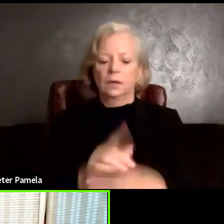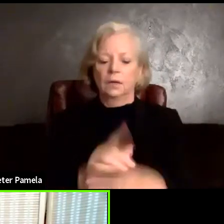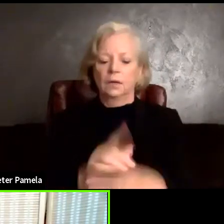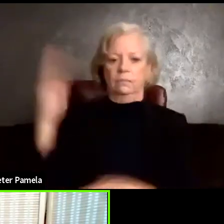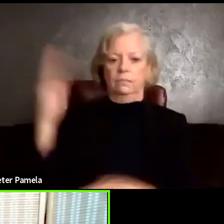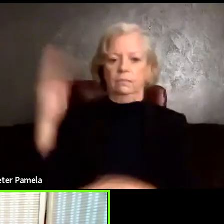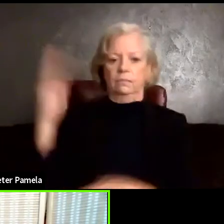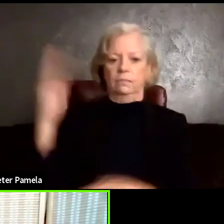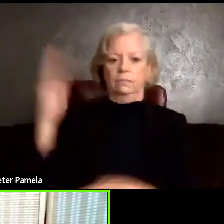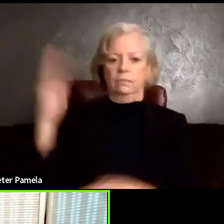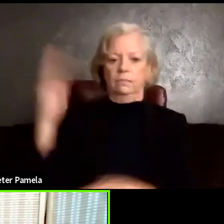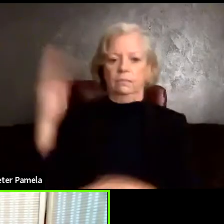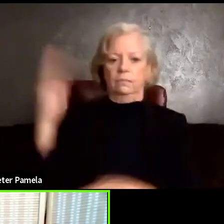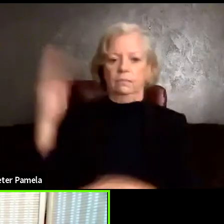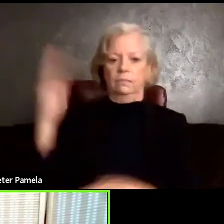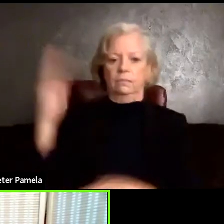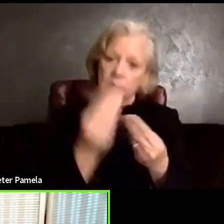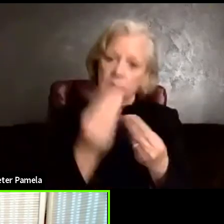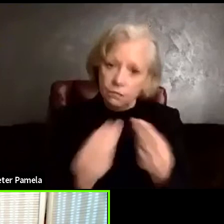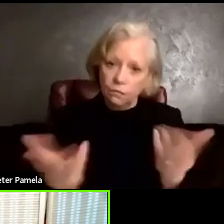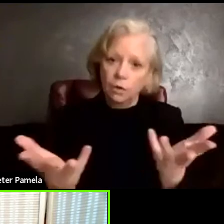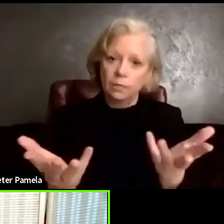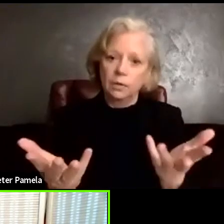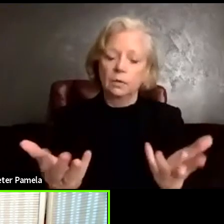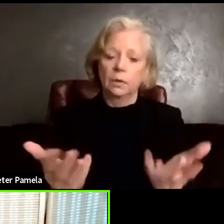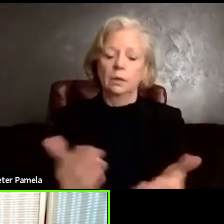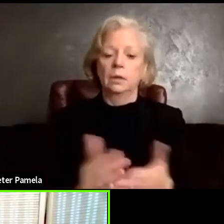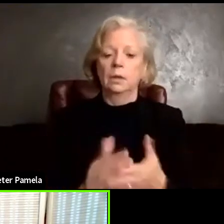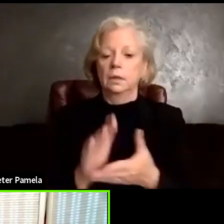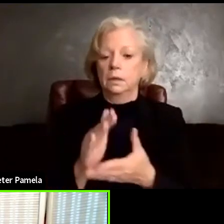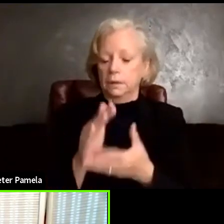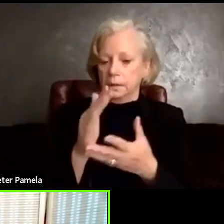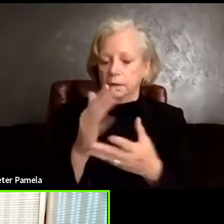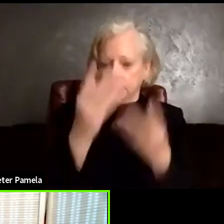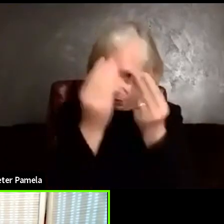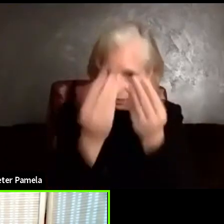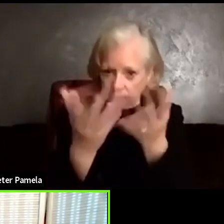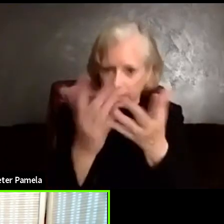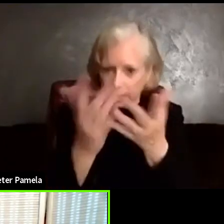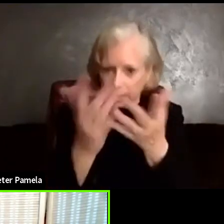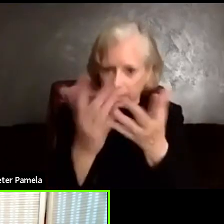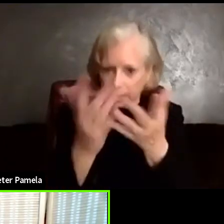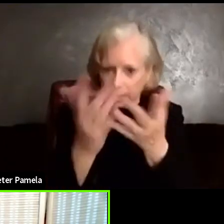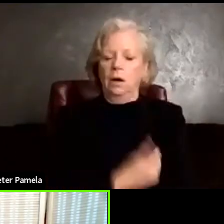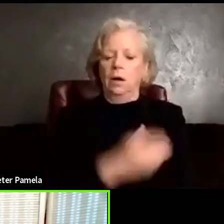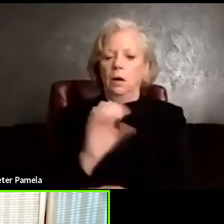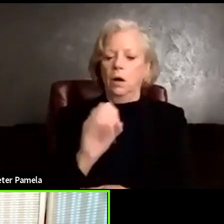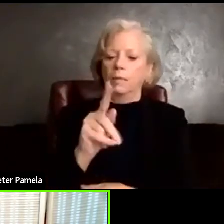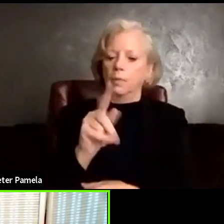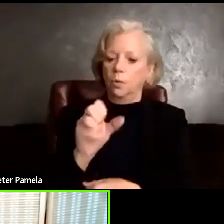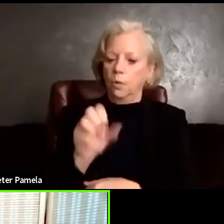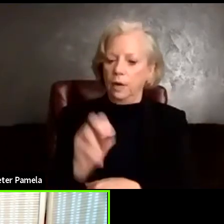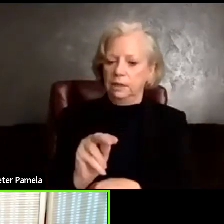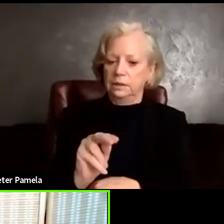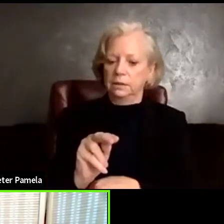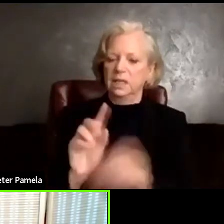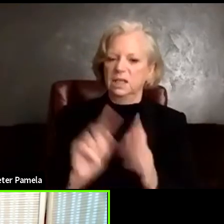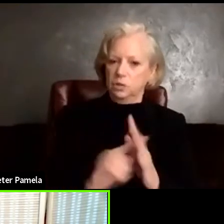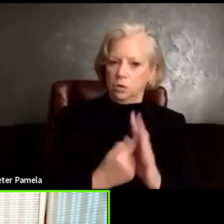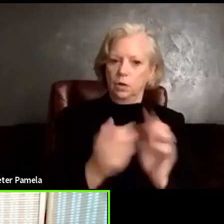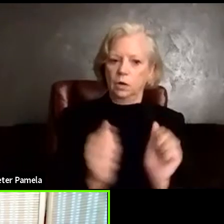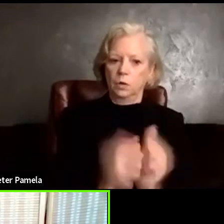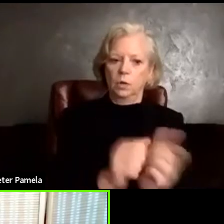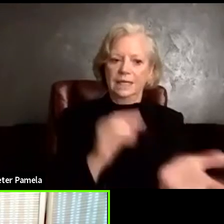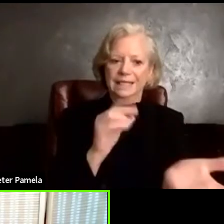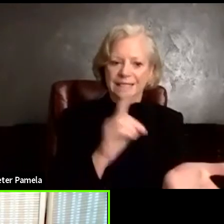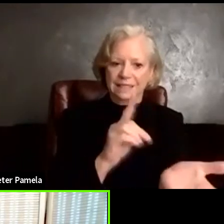be sharing information about the different parts of our operation, starting off with Dr. Nick Moss, our